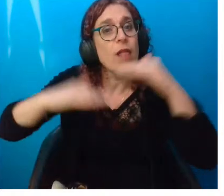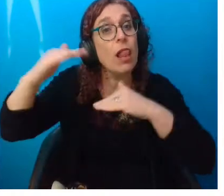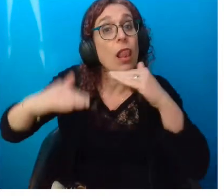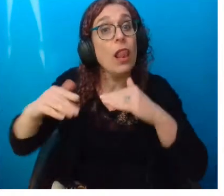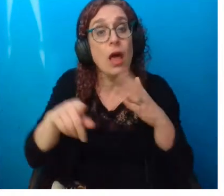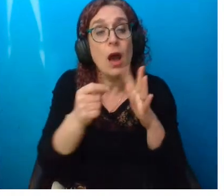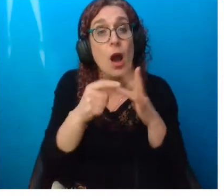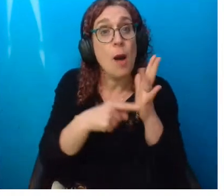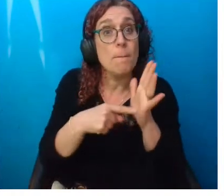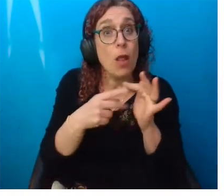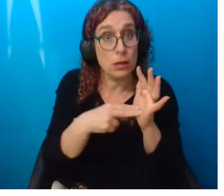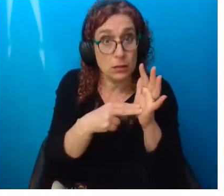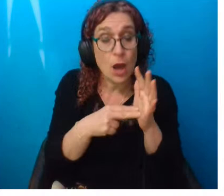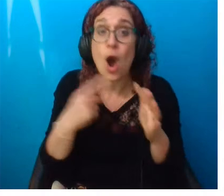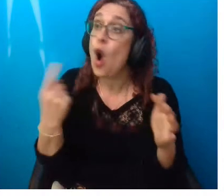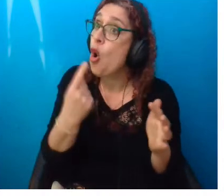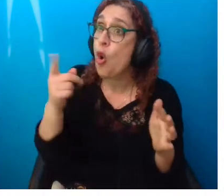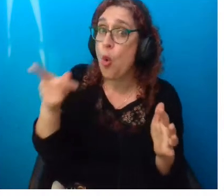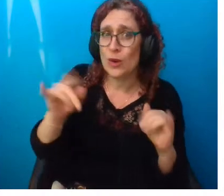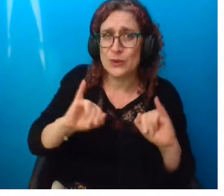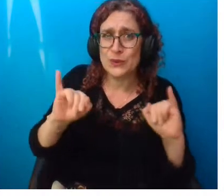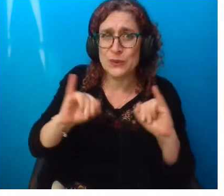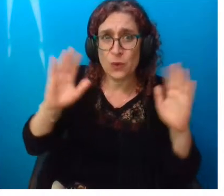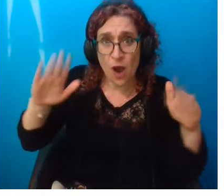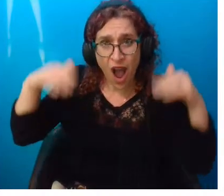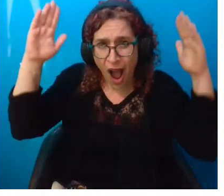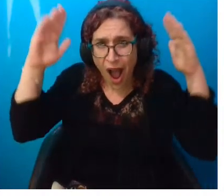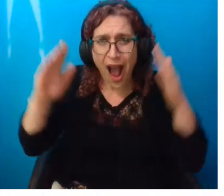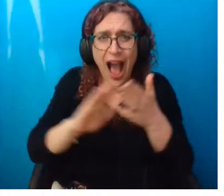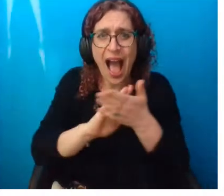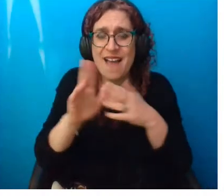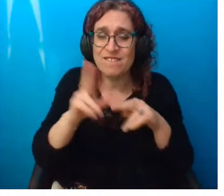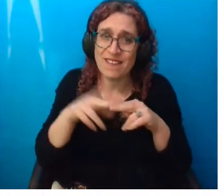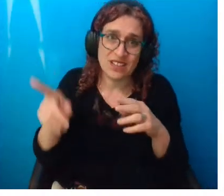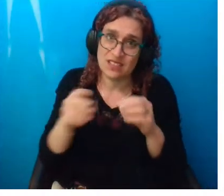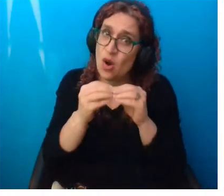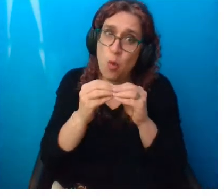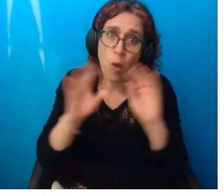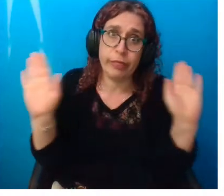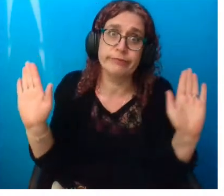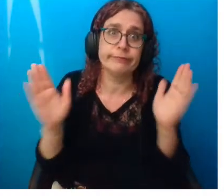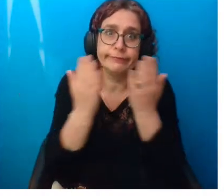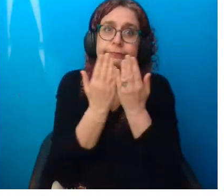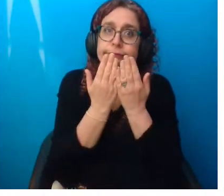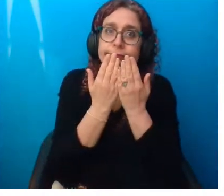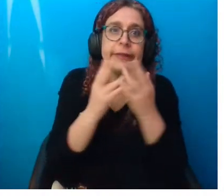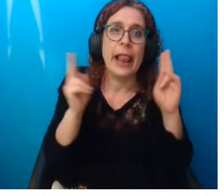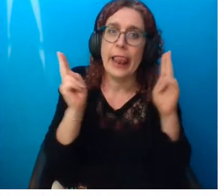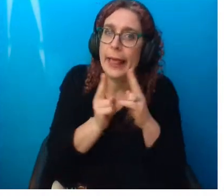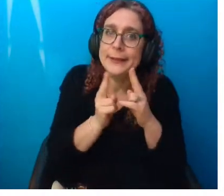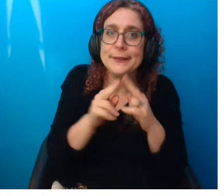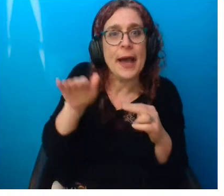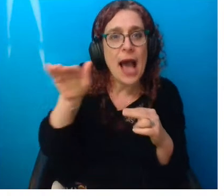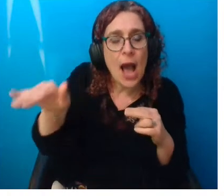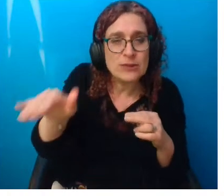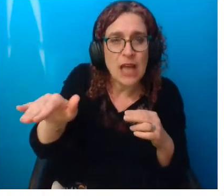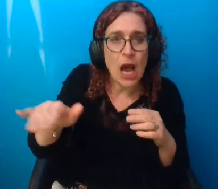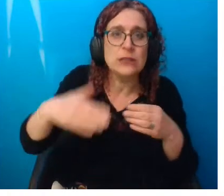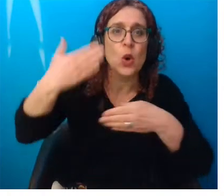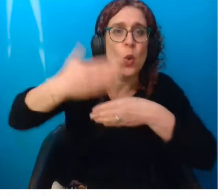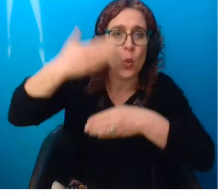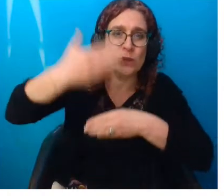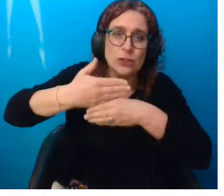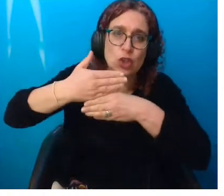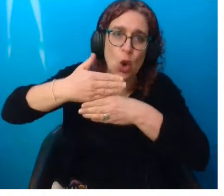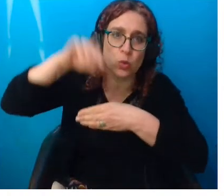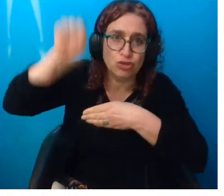people with significant hay fever should consider staying indoors, reducing outdoor activities, keeping windows shut.